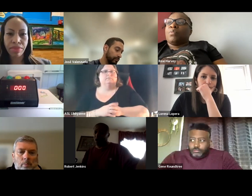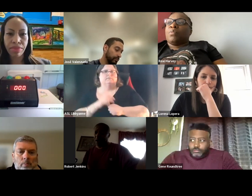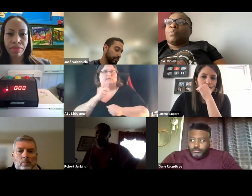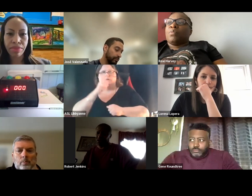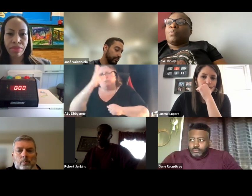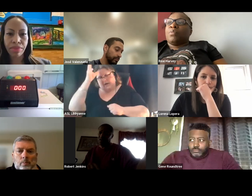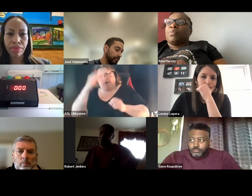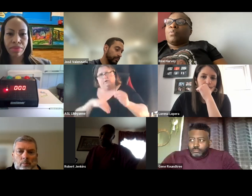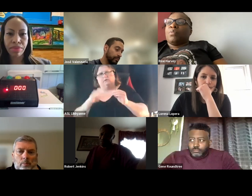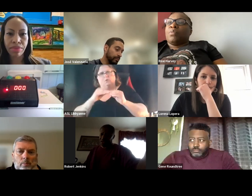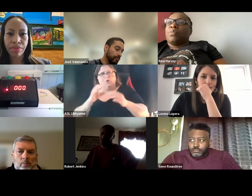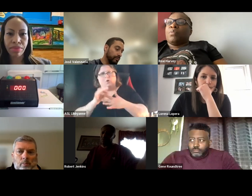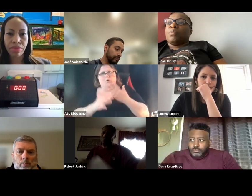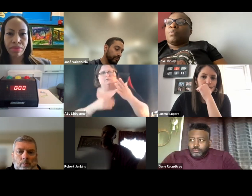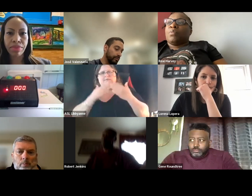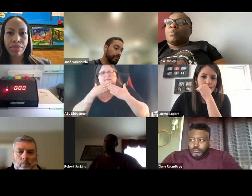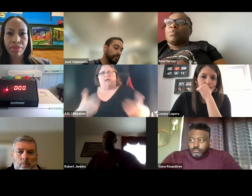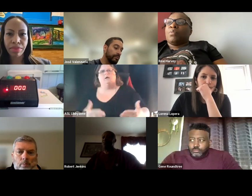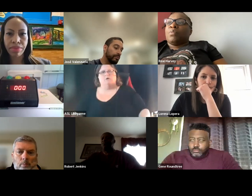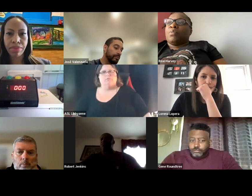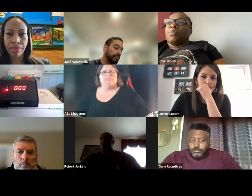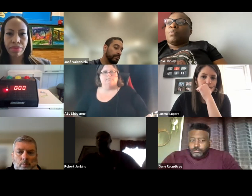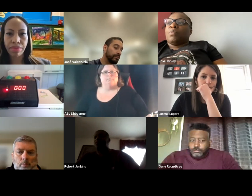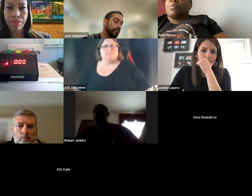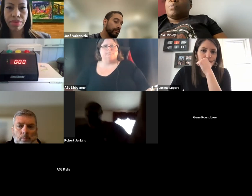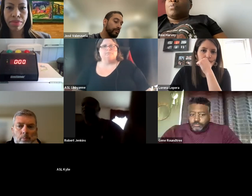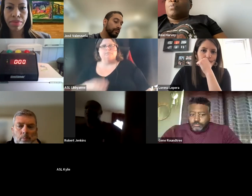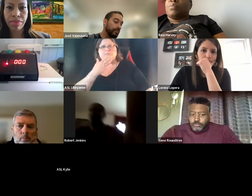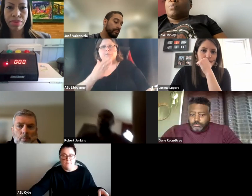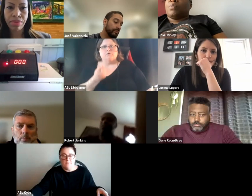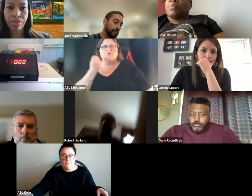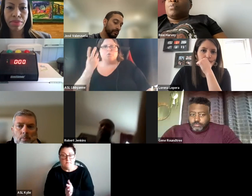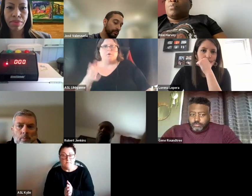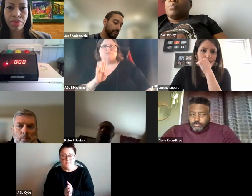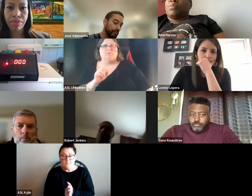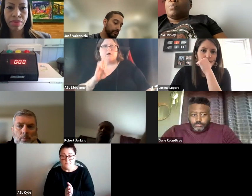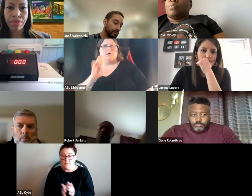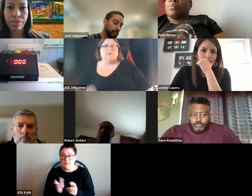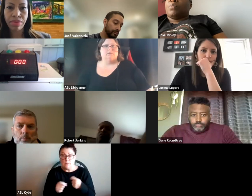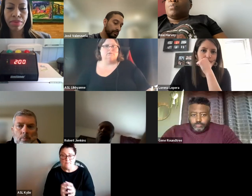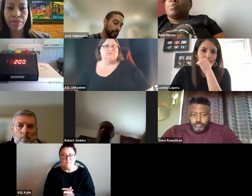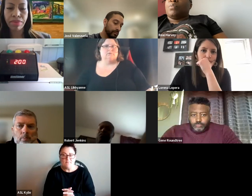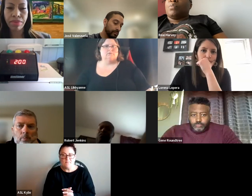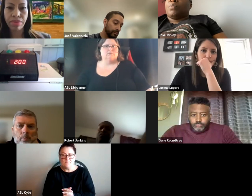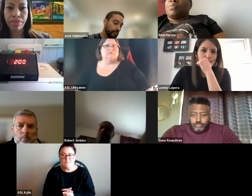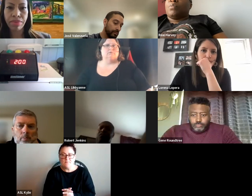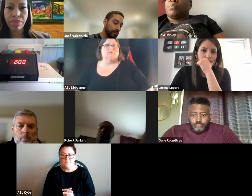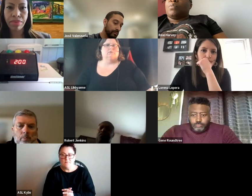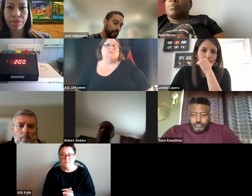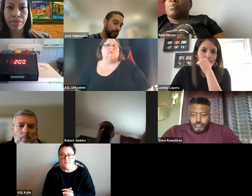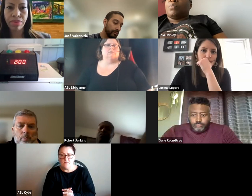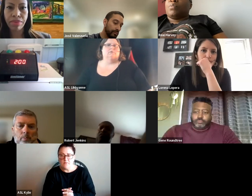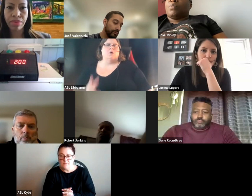more options. Thank you. Thank you so much, Bobby. I want to remind